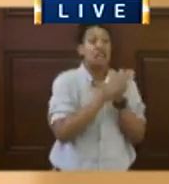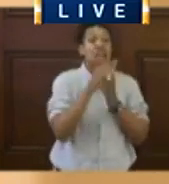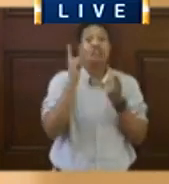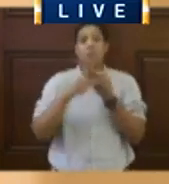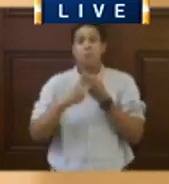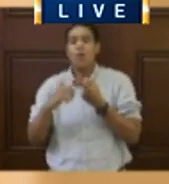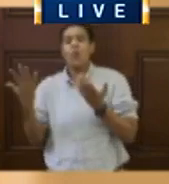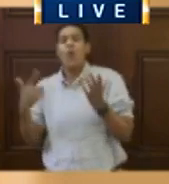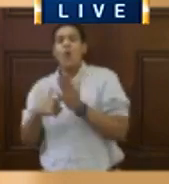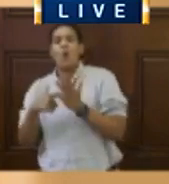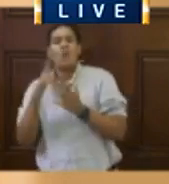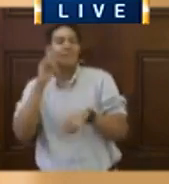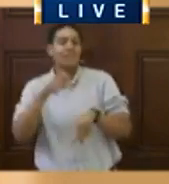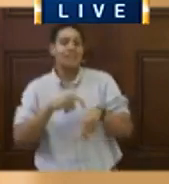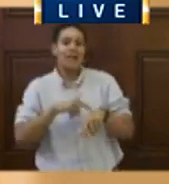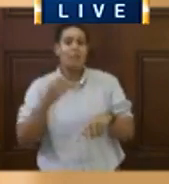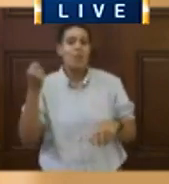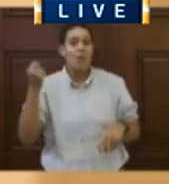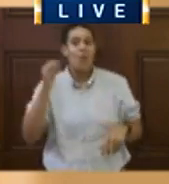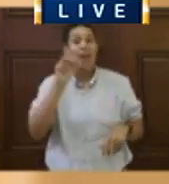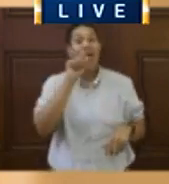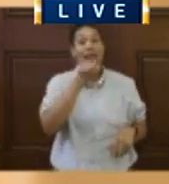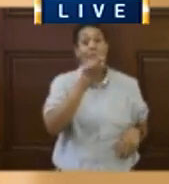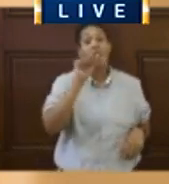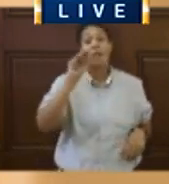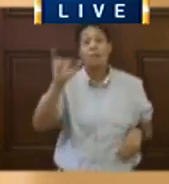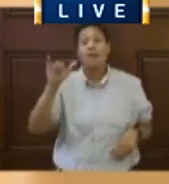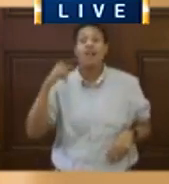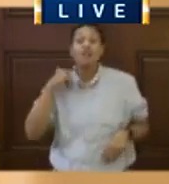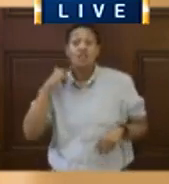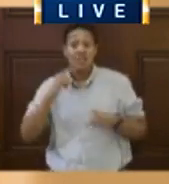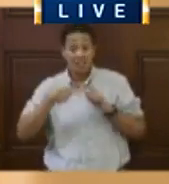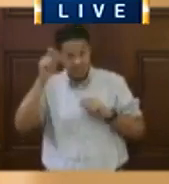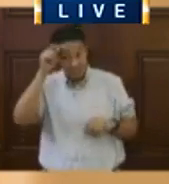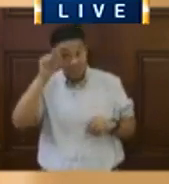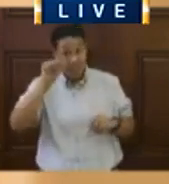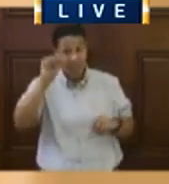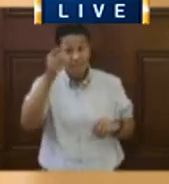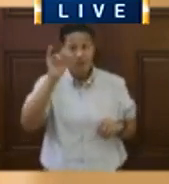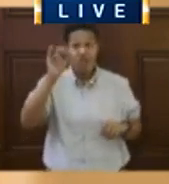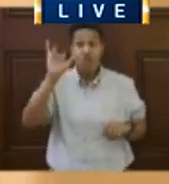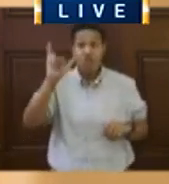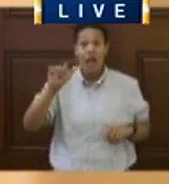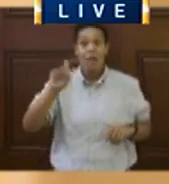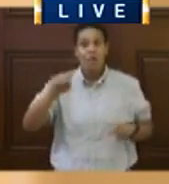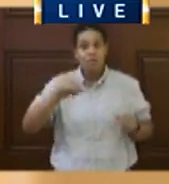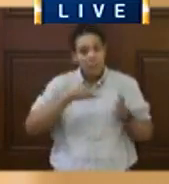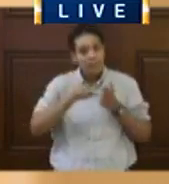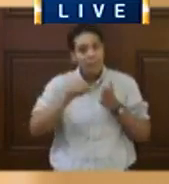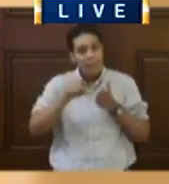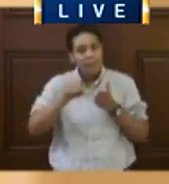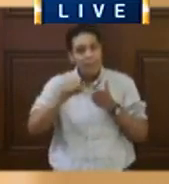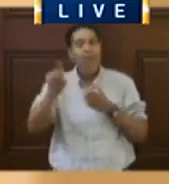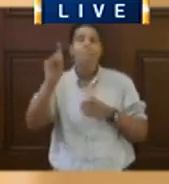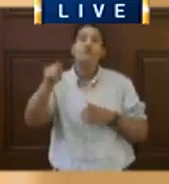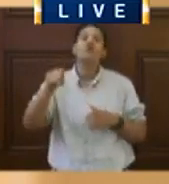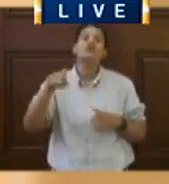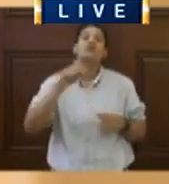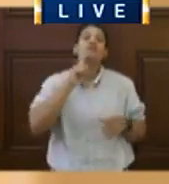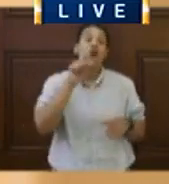time. But it's very important that come the 1st of July, that payments resume. But for the 3 months of April, May, and